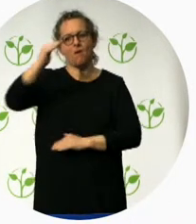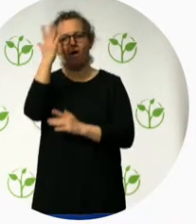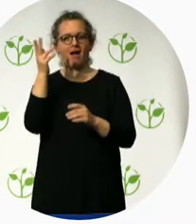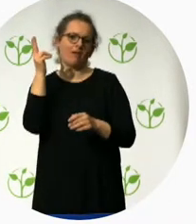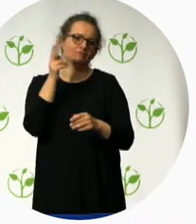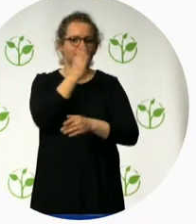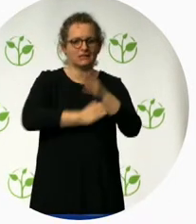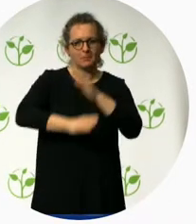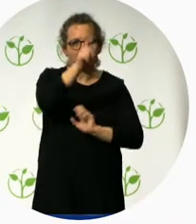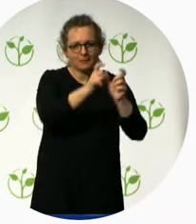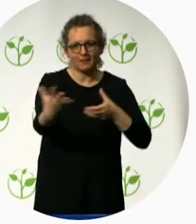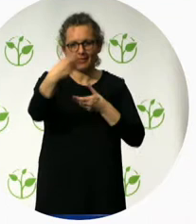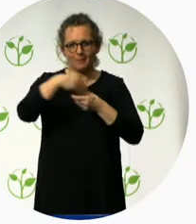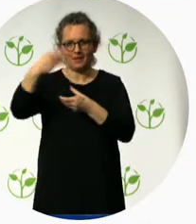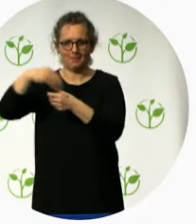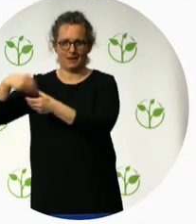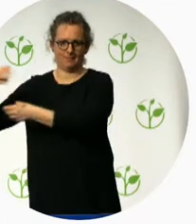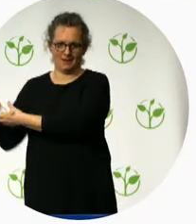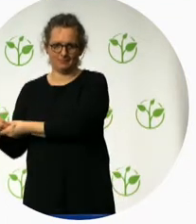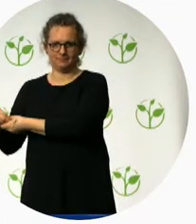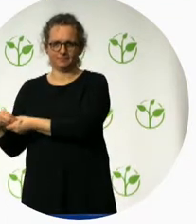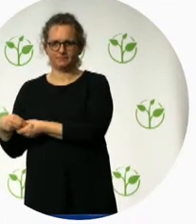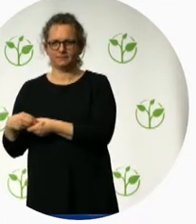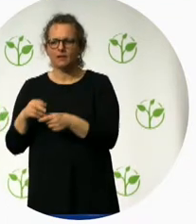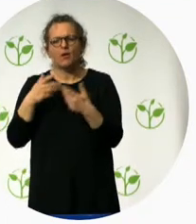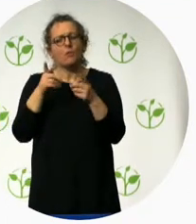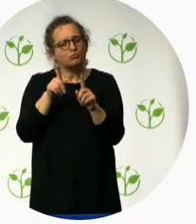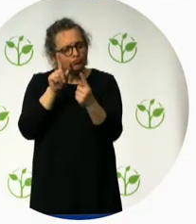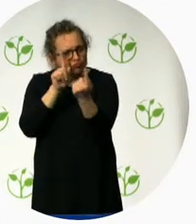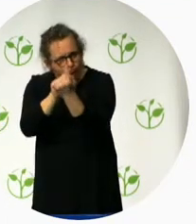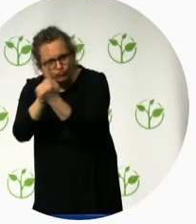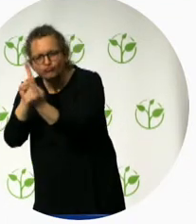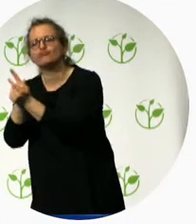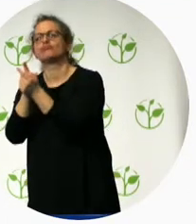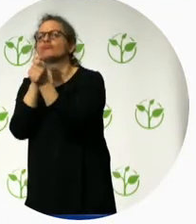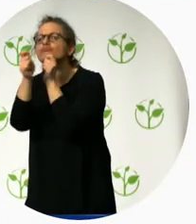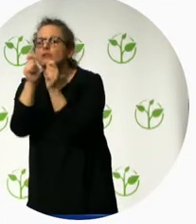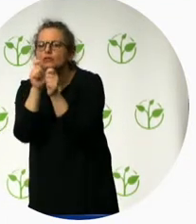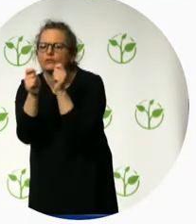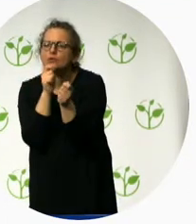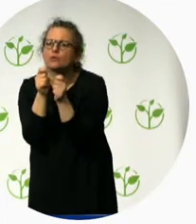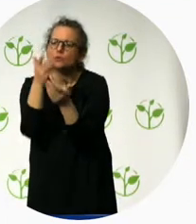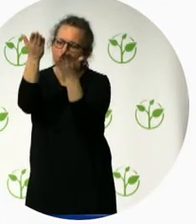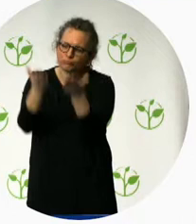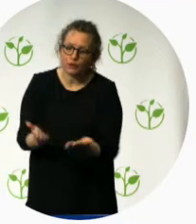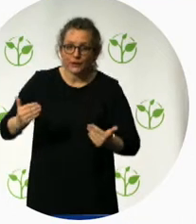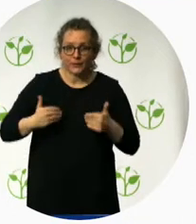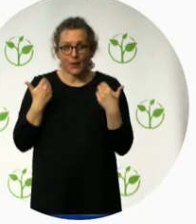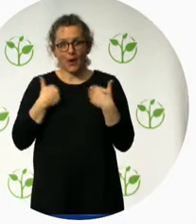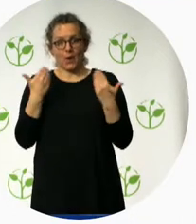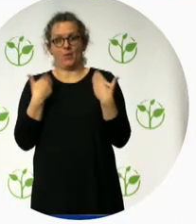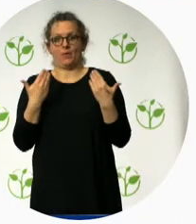Africa doing an interview with a local journalist. And another picture, the third, is the